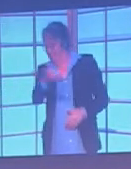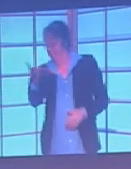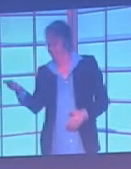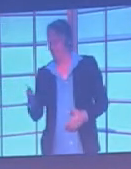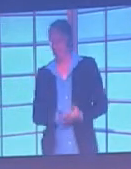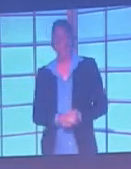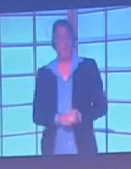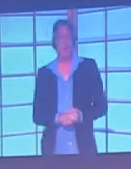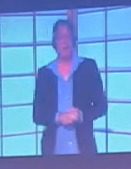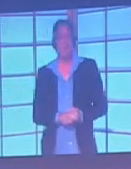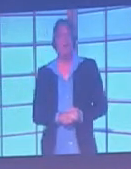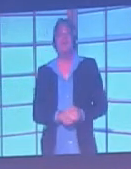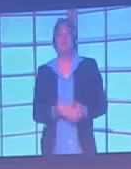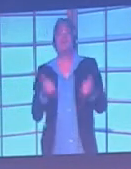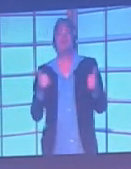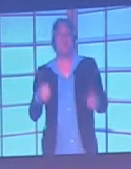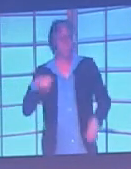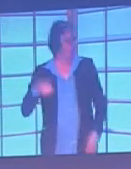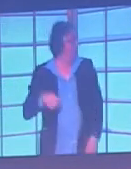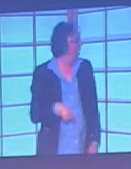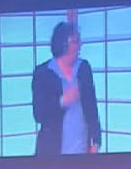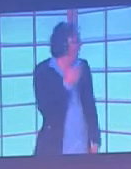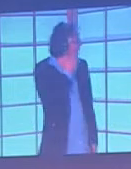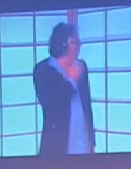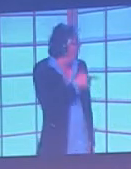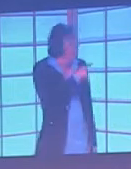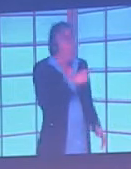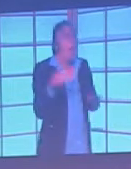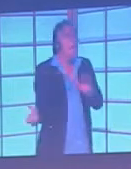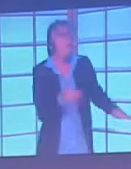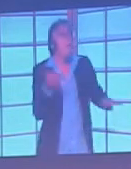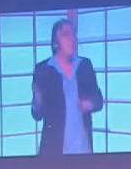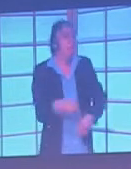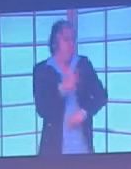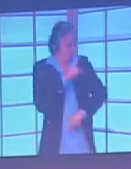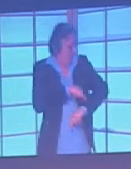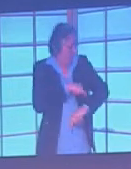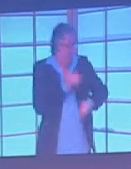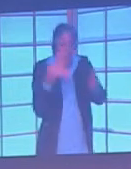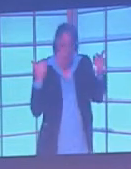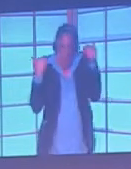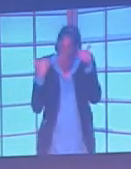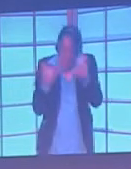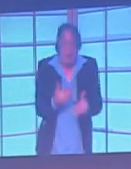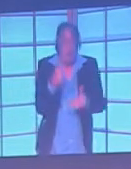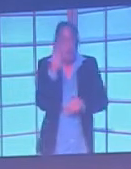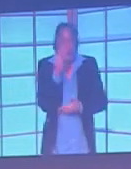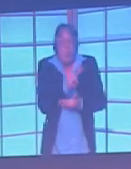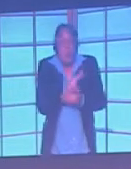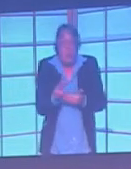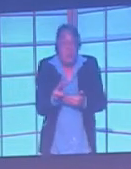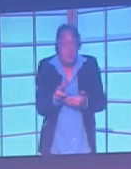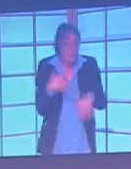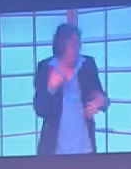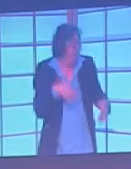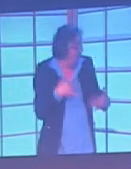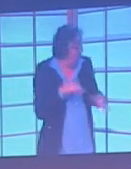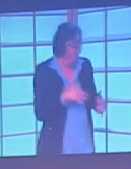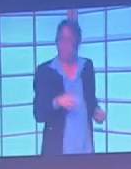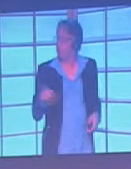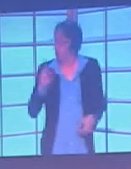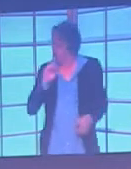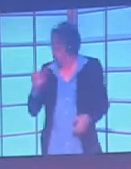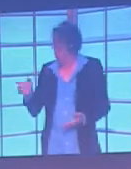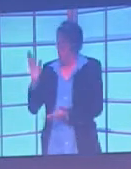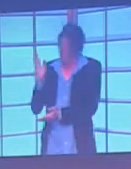there, Michal. I didn't realise you'd done it in 3 weeks. That's extraordinary. Yes, really. Yeah. We didn't know 4 weeks before